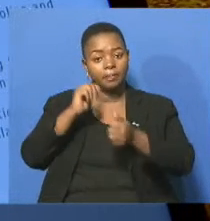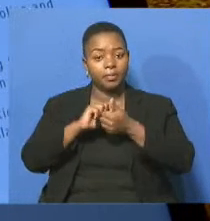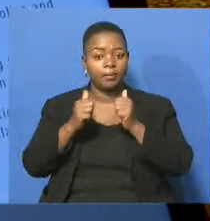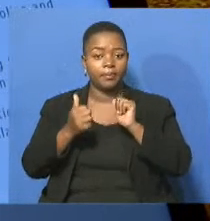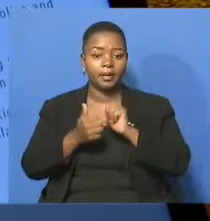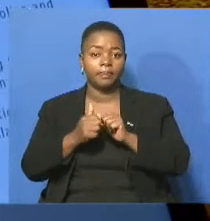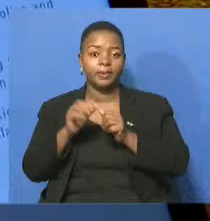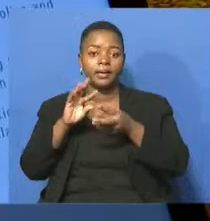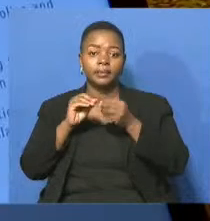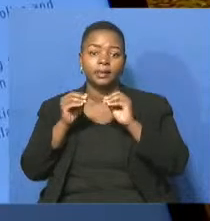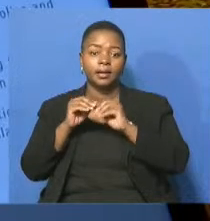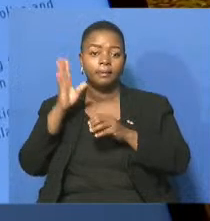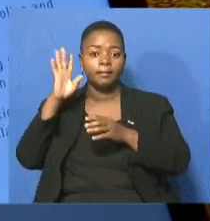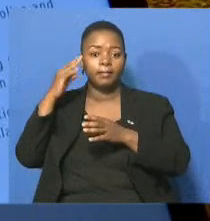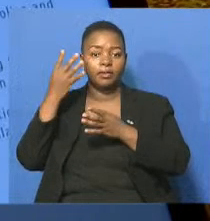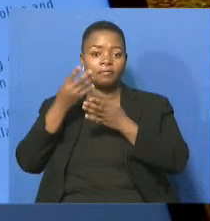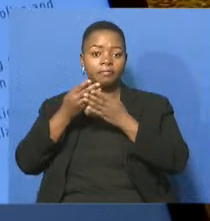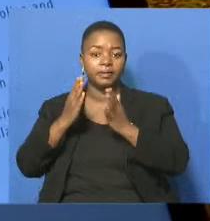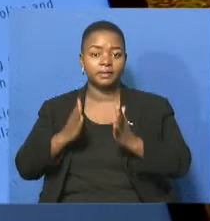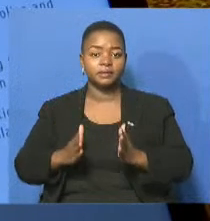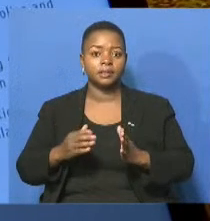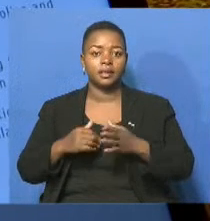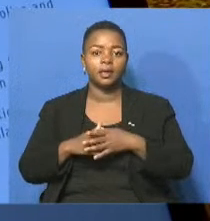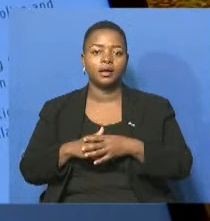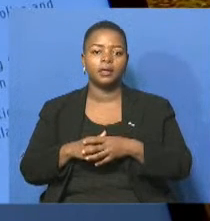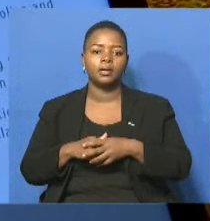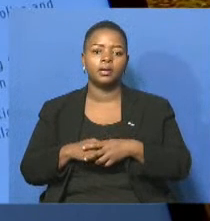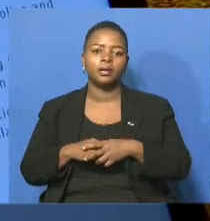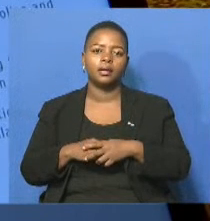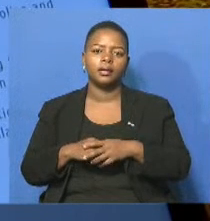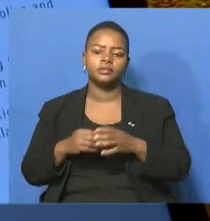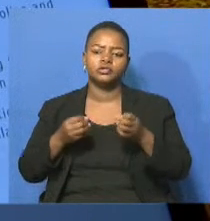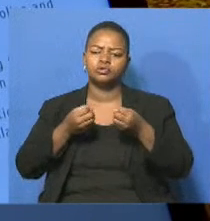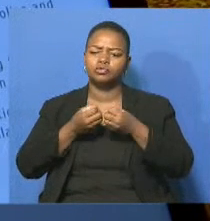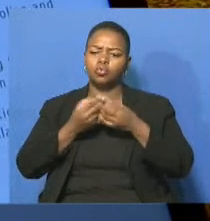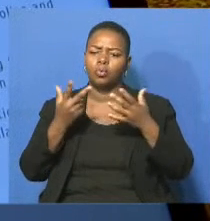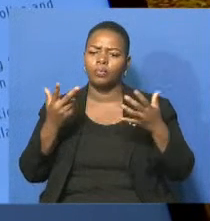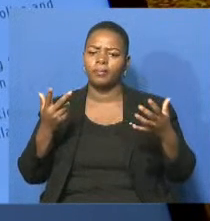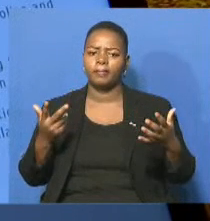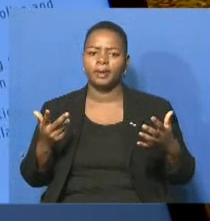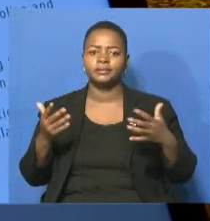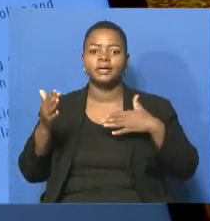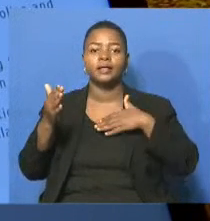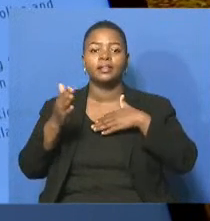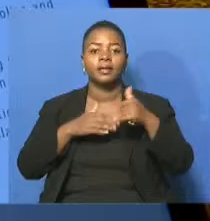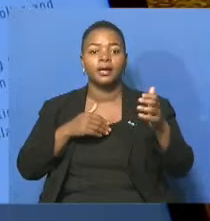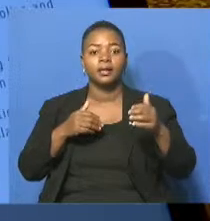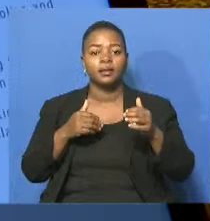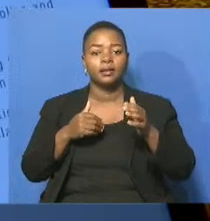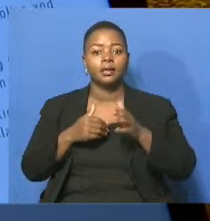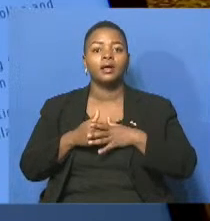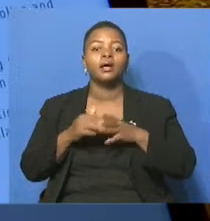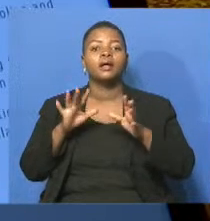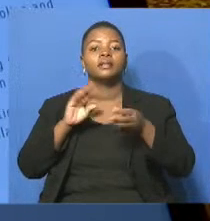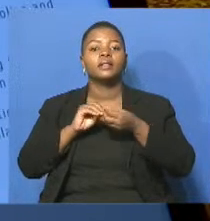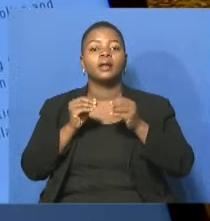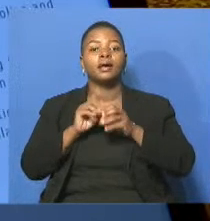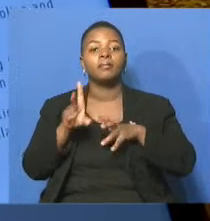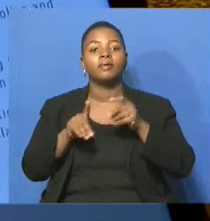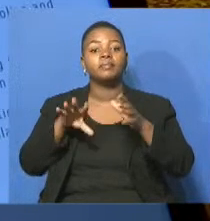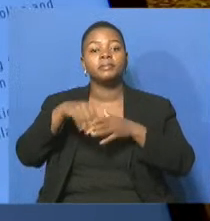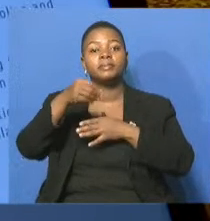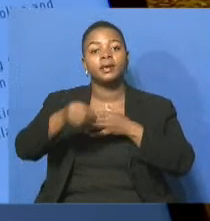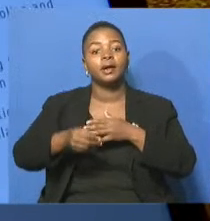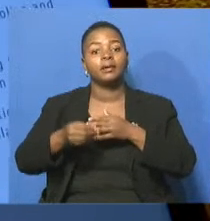prison population, it's multiple times the prevalence in the general population outside